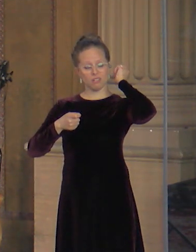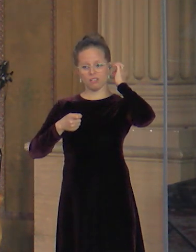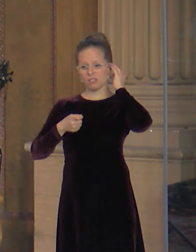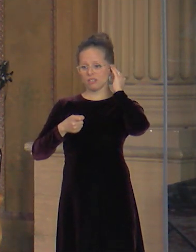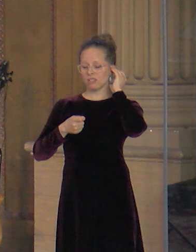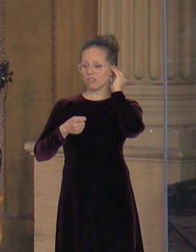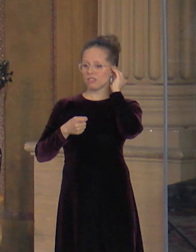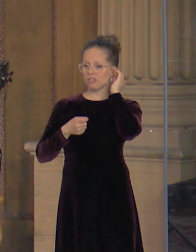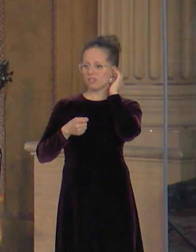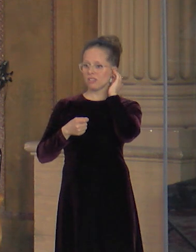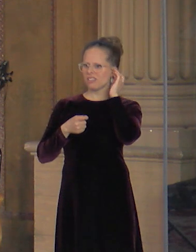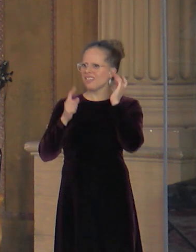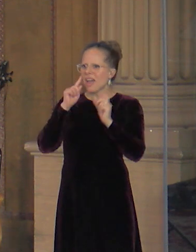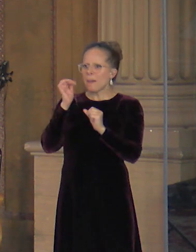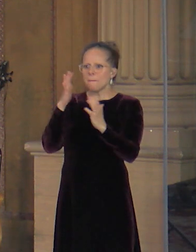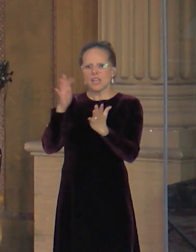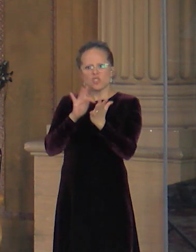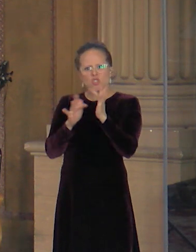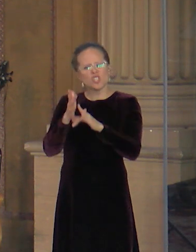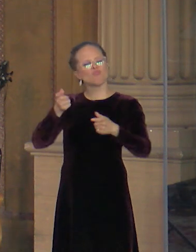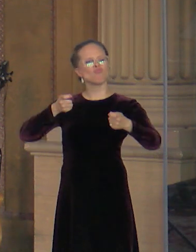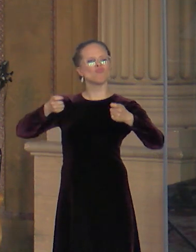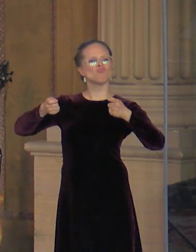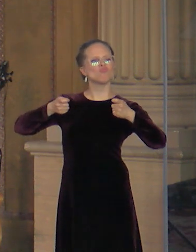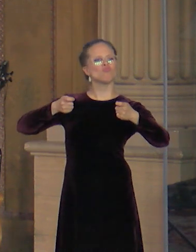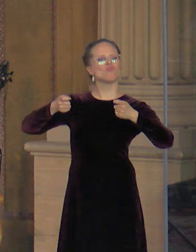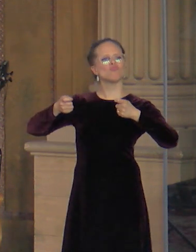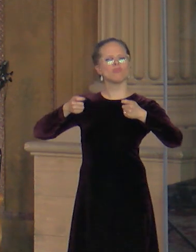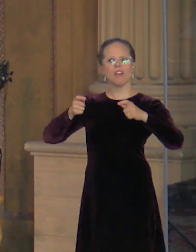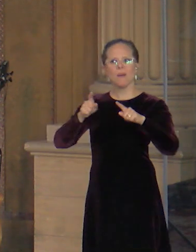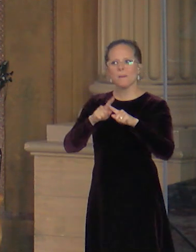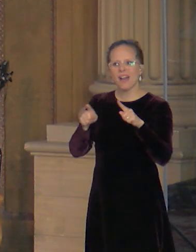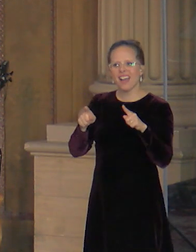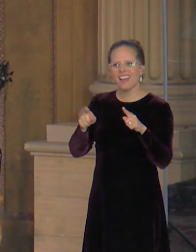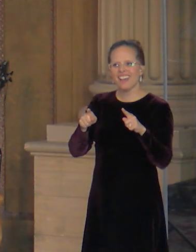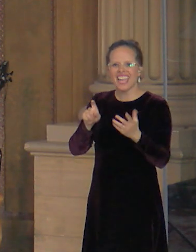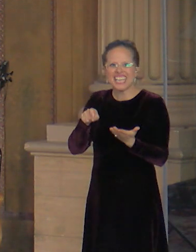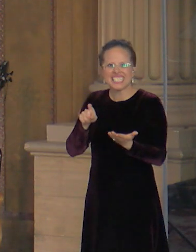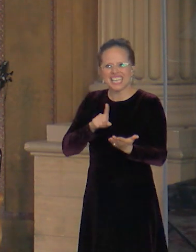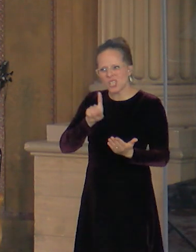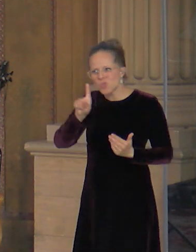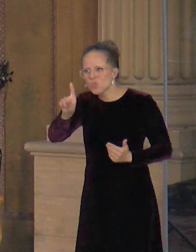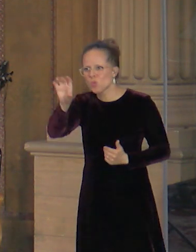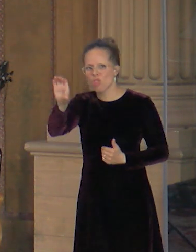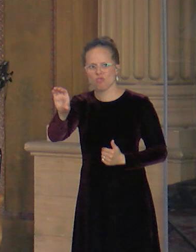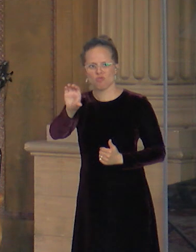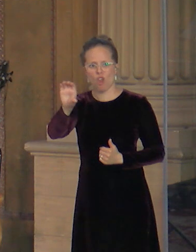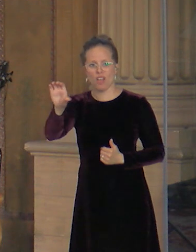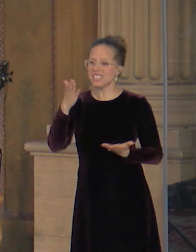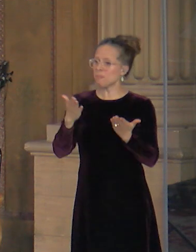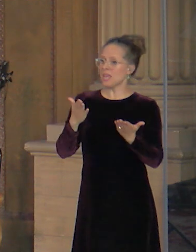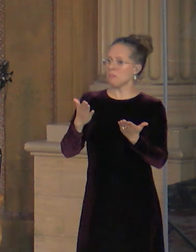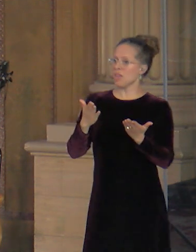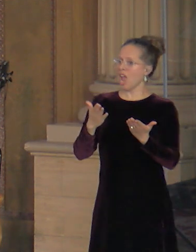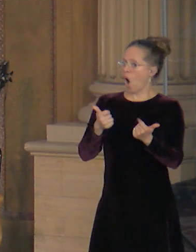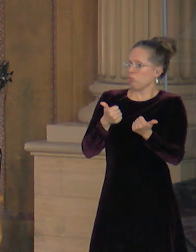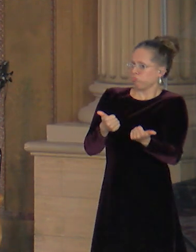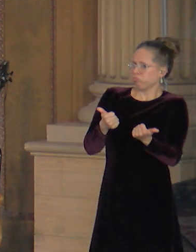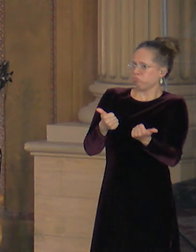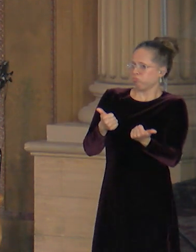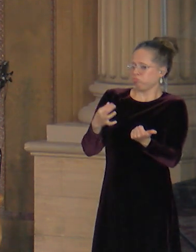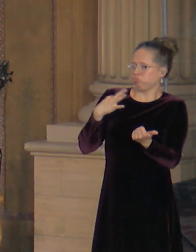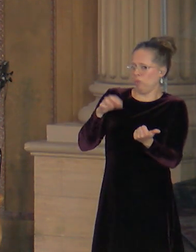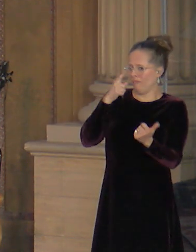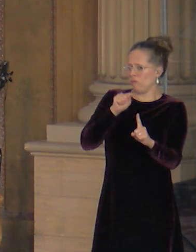the world but he now has gotten that throne without going to the cross which might be good for him and his own comforts